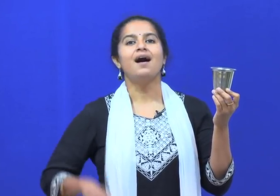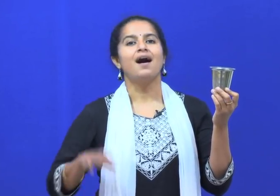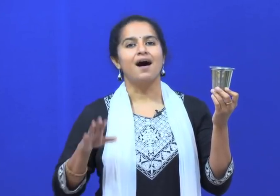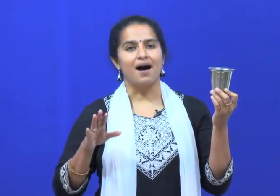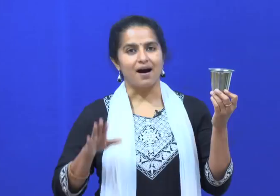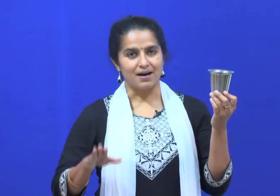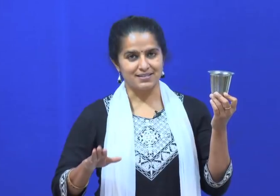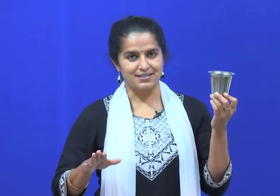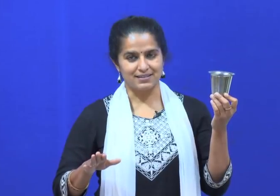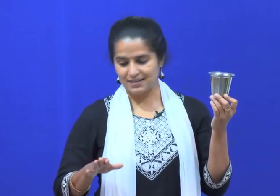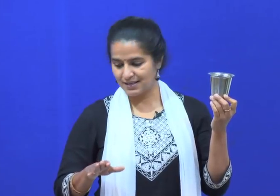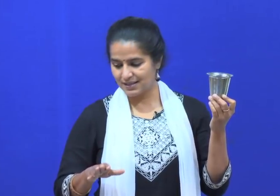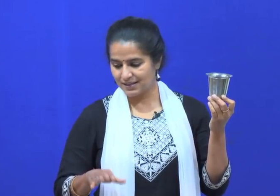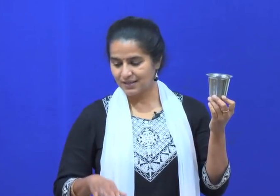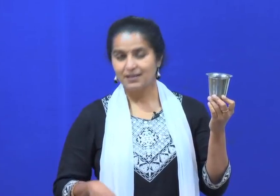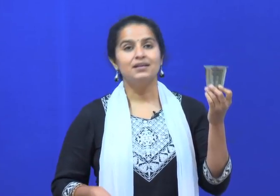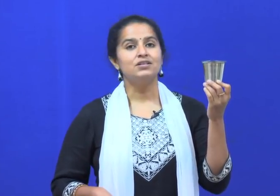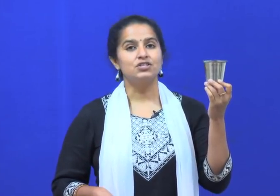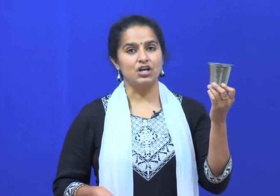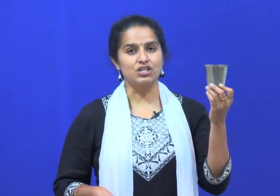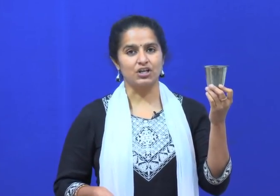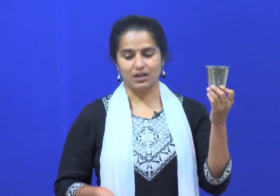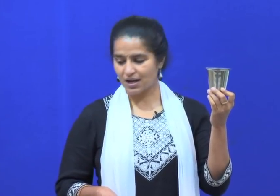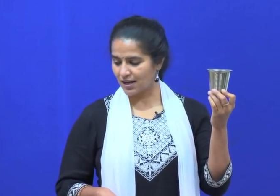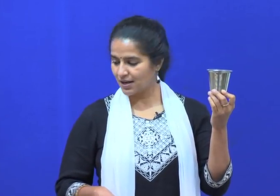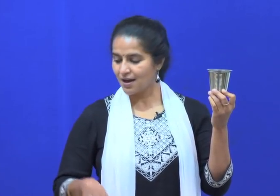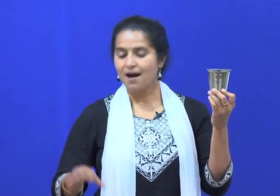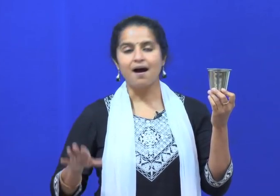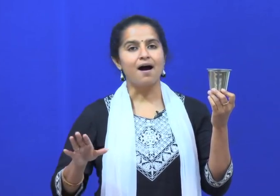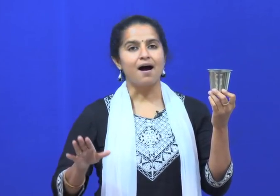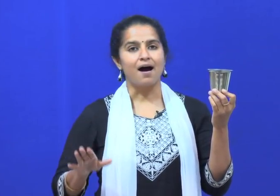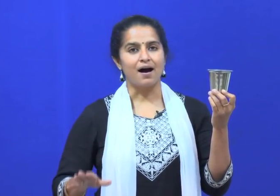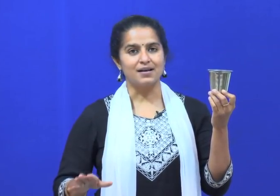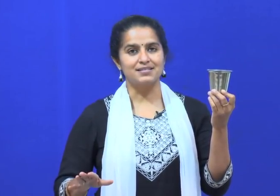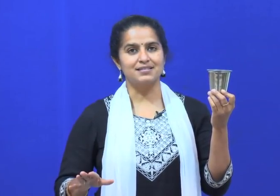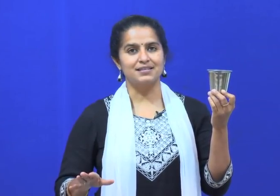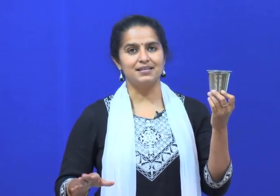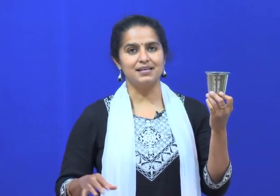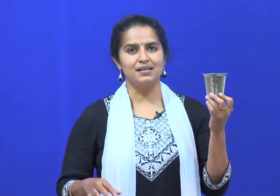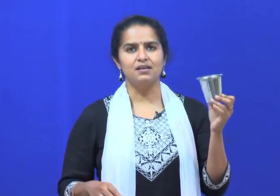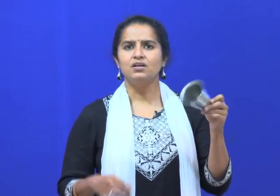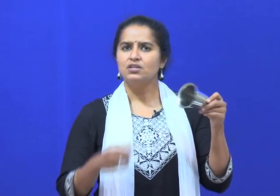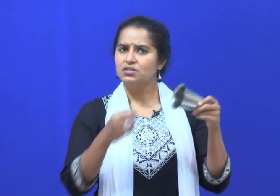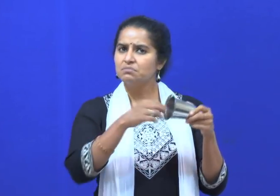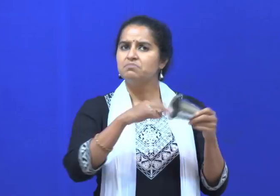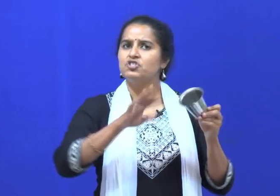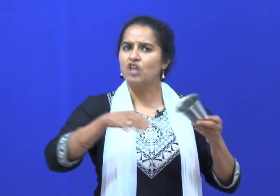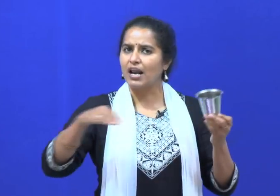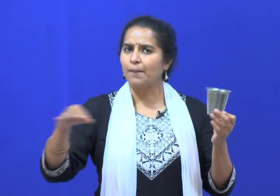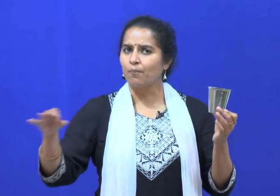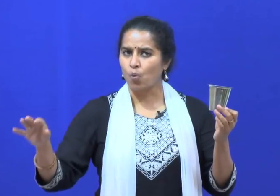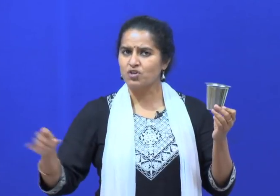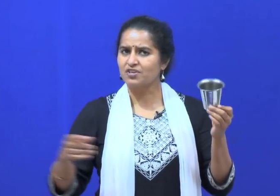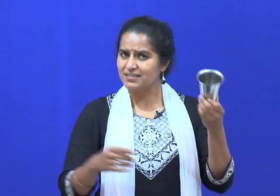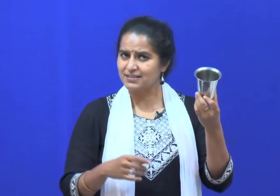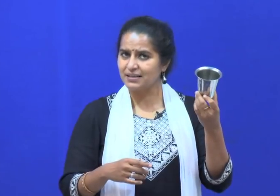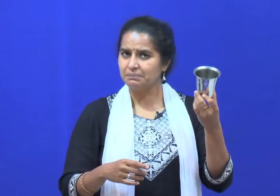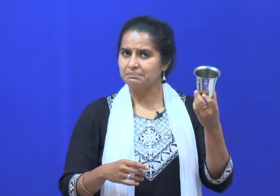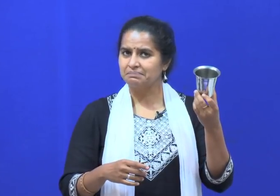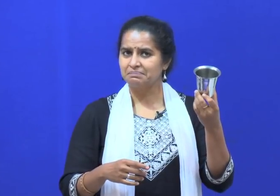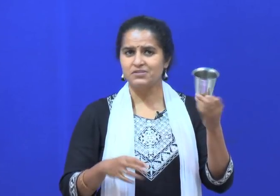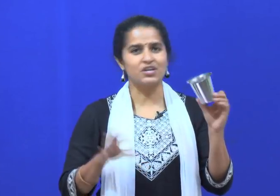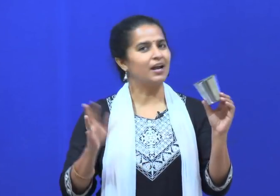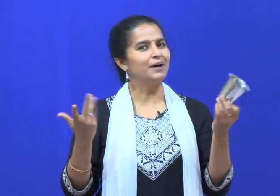Chashakaha asti. Chashakaha asti. Jalam, water